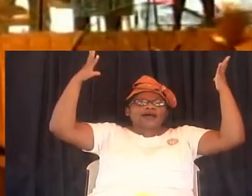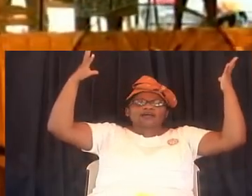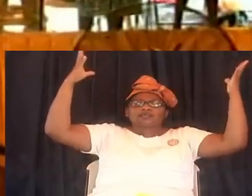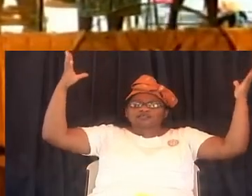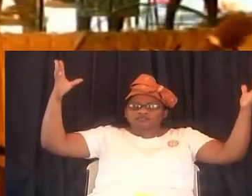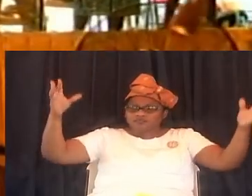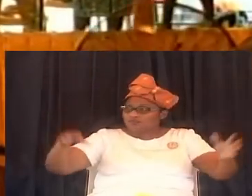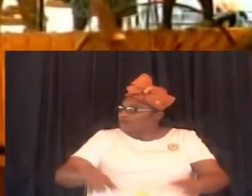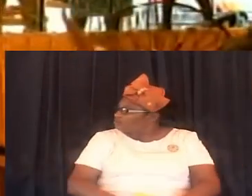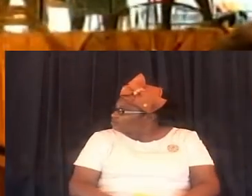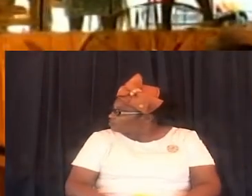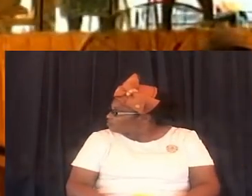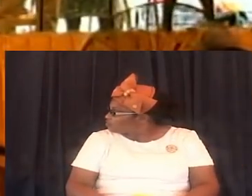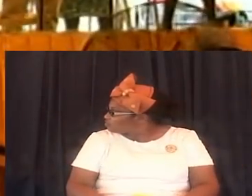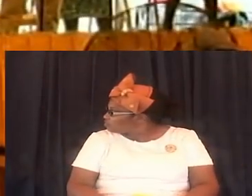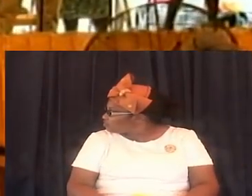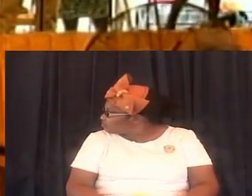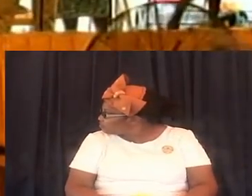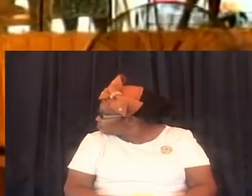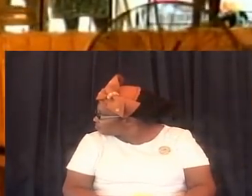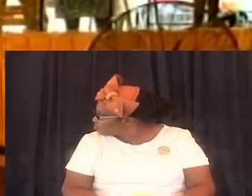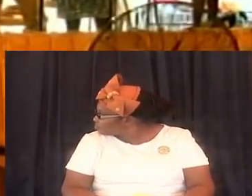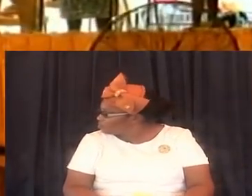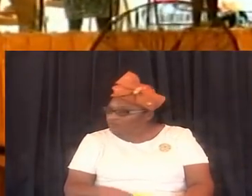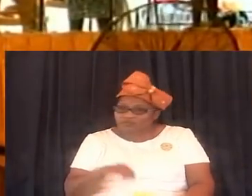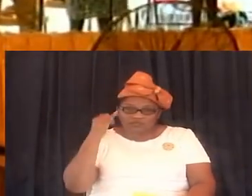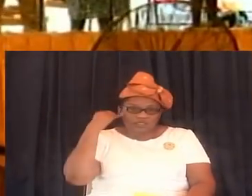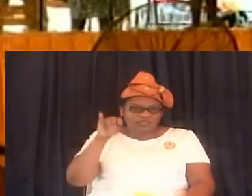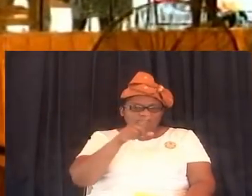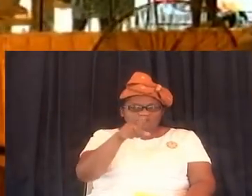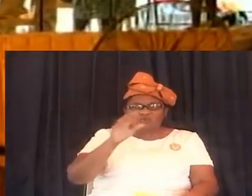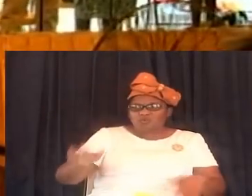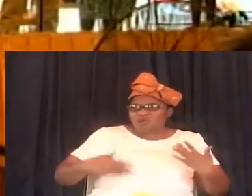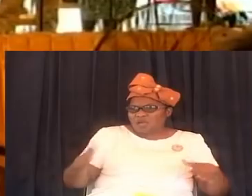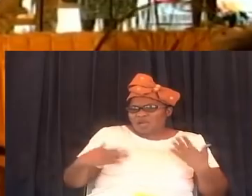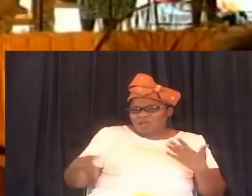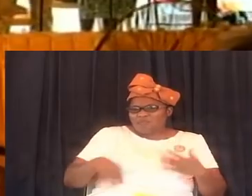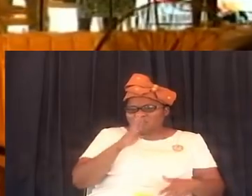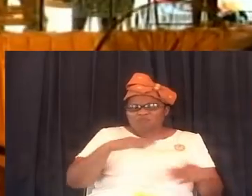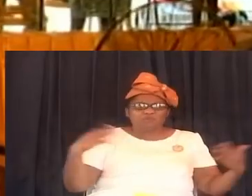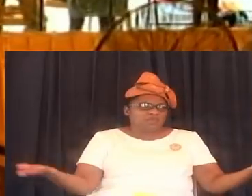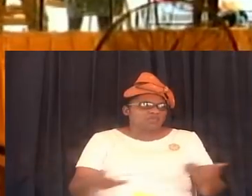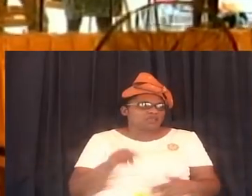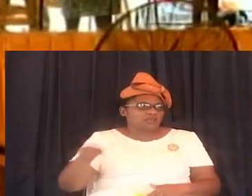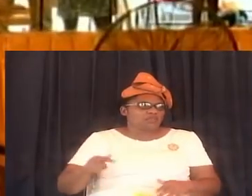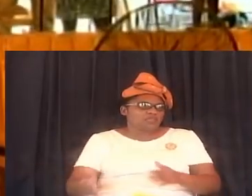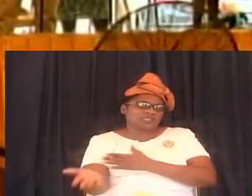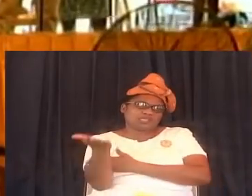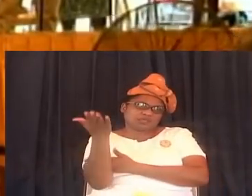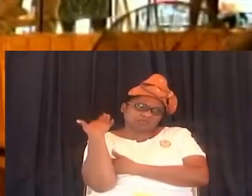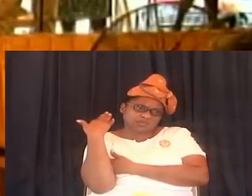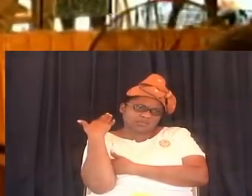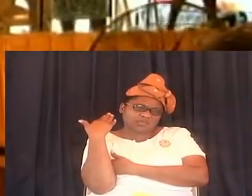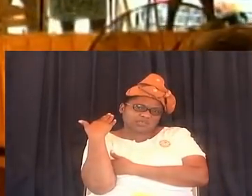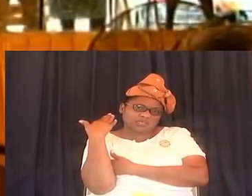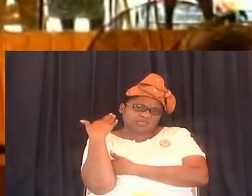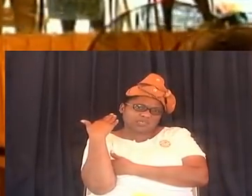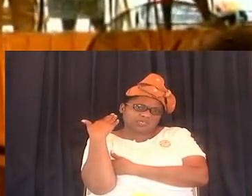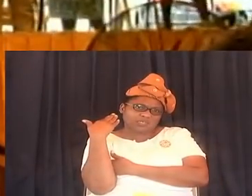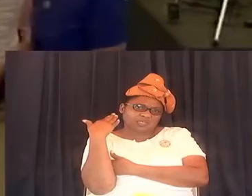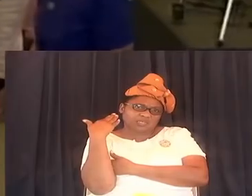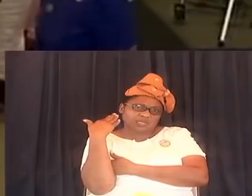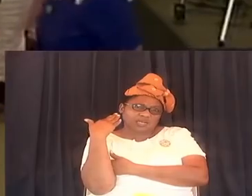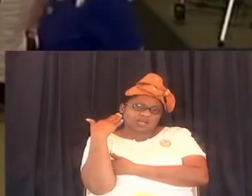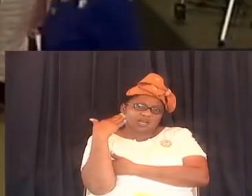Hallelujah, hallelujah. If you're happy to be in the house of the Lord this morning, Come on, look across to your neighbor and just give them a